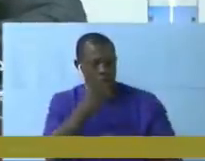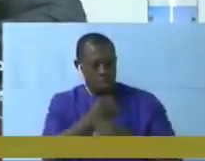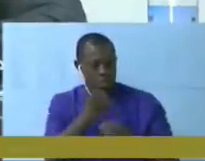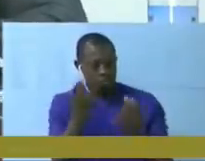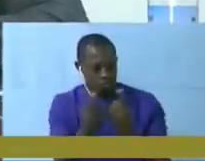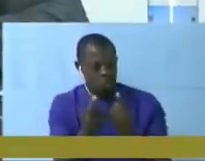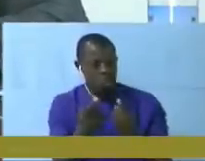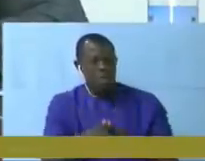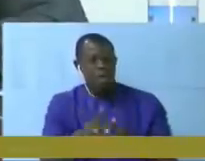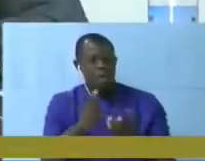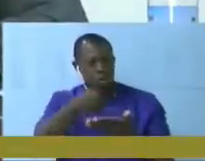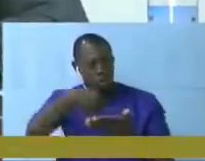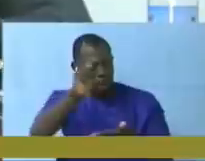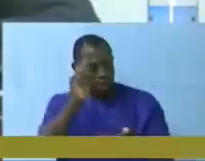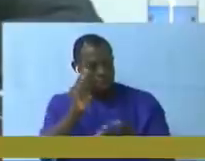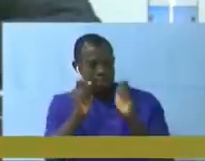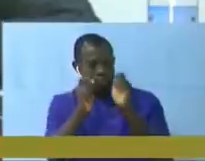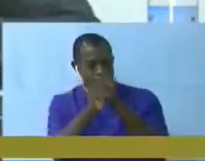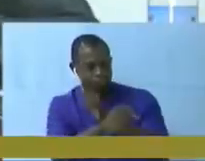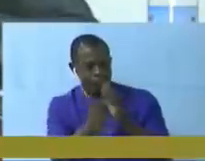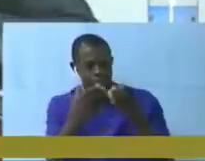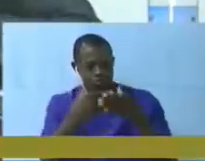those evils, as they're